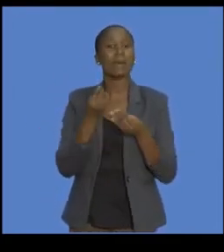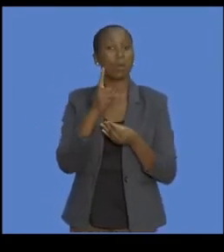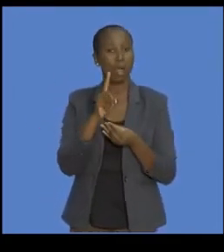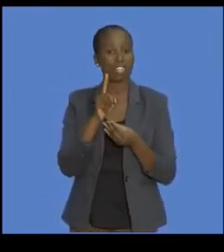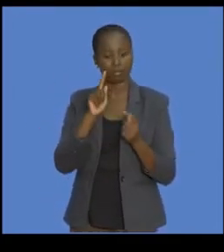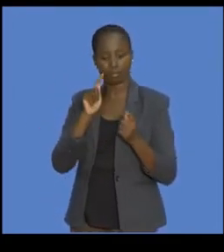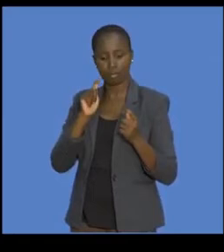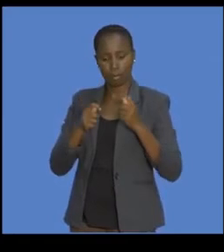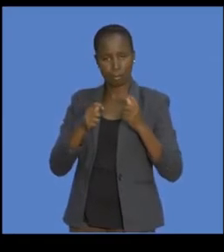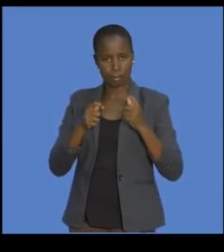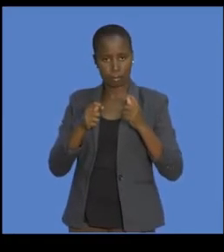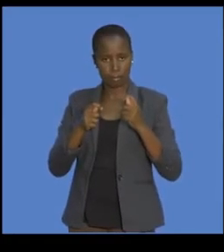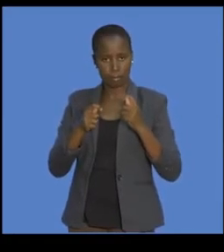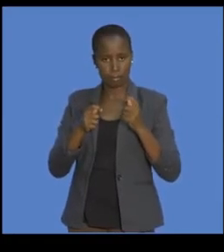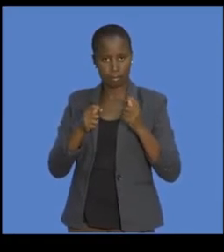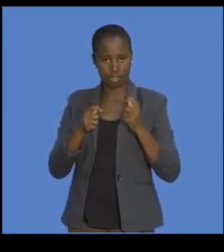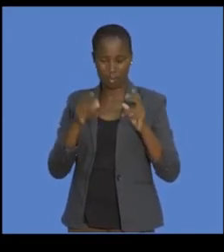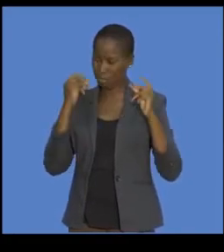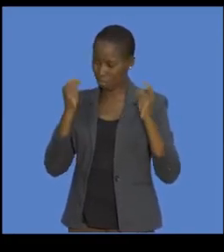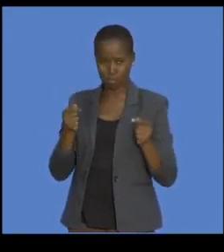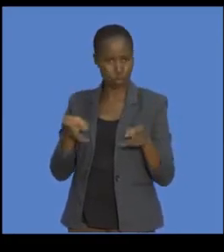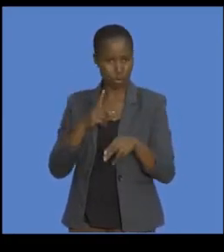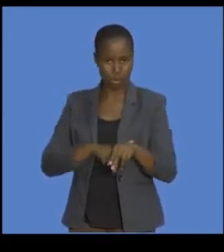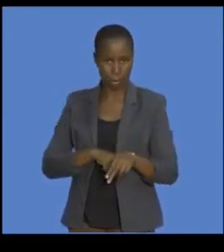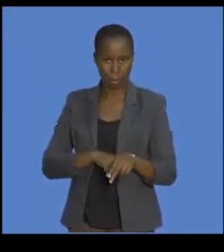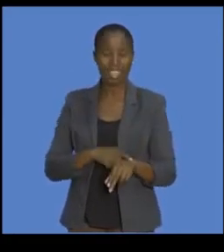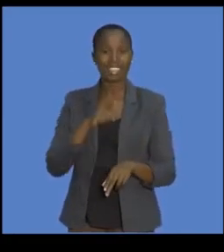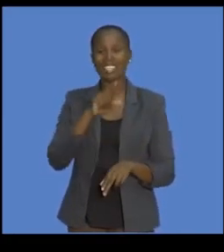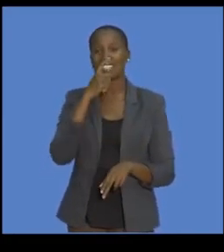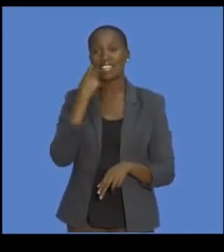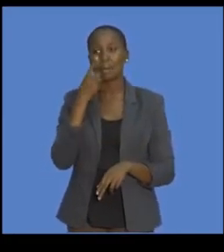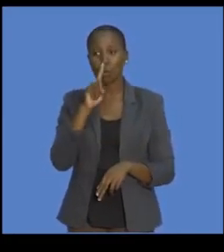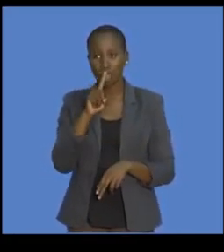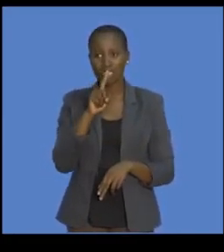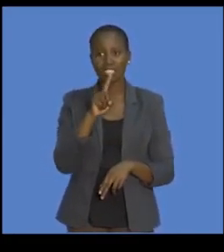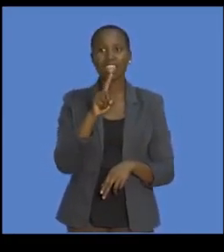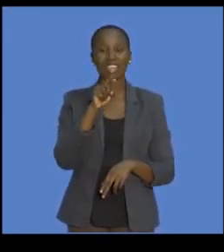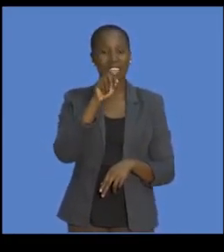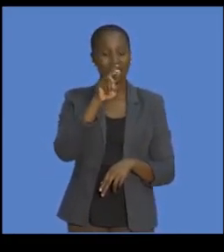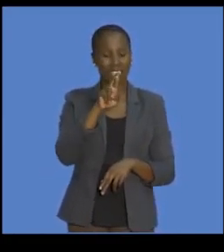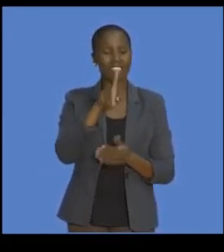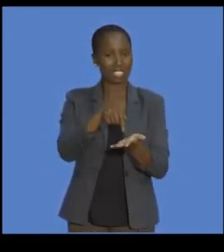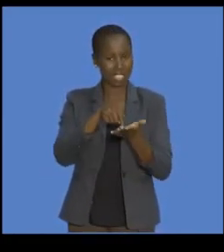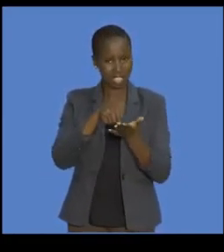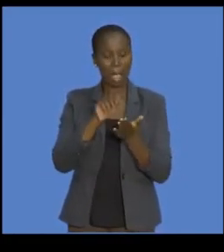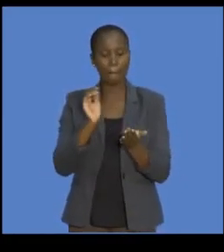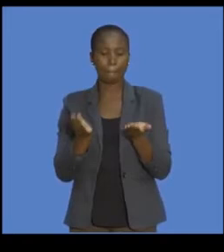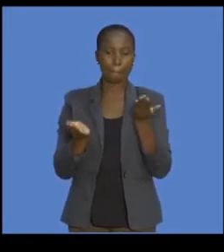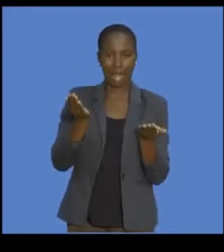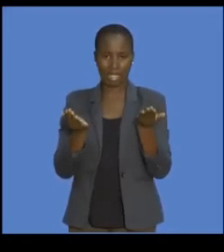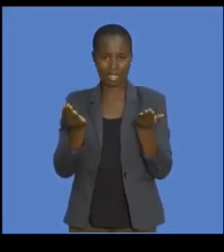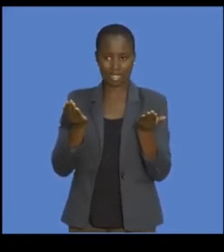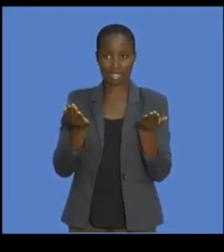in a short time. And this restores what we call the required balance. Both systems